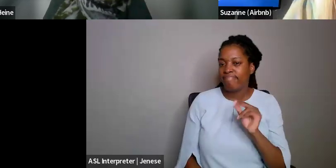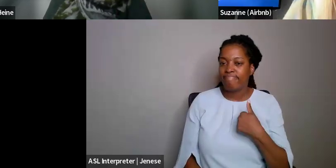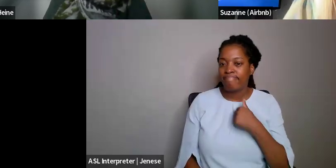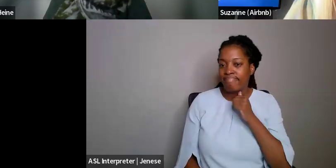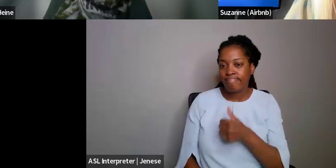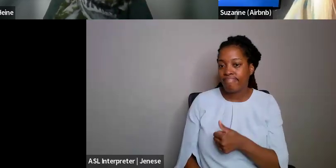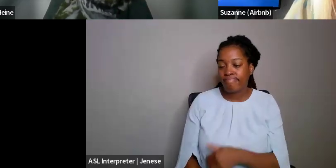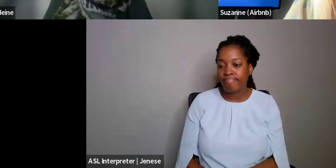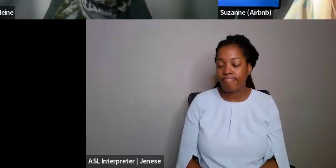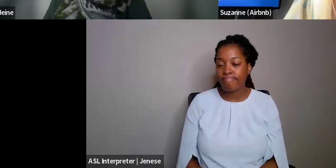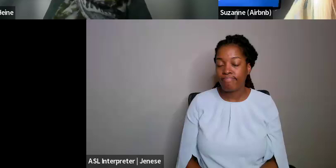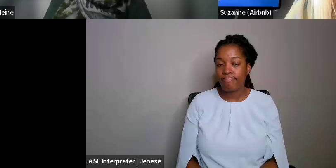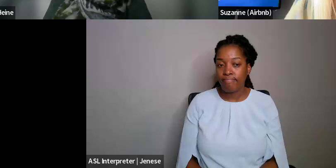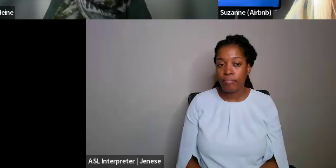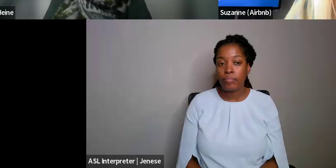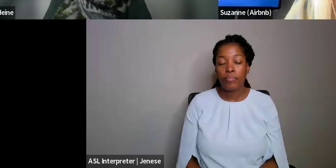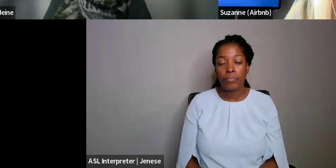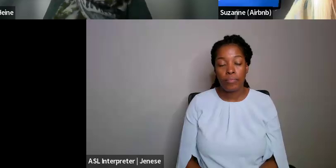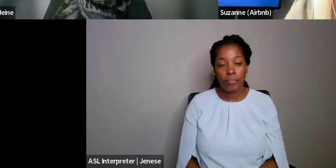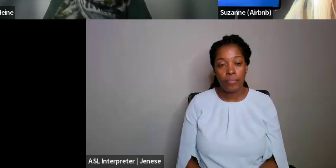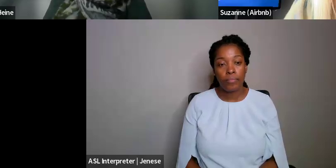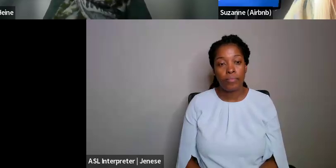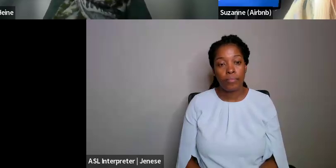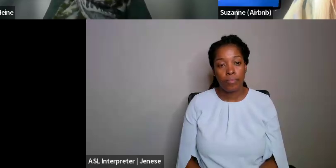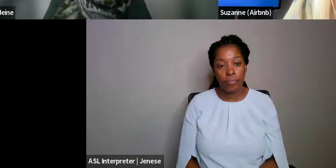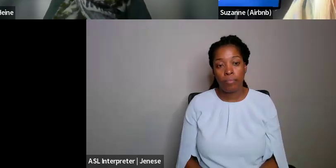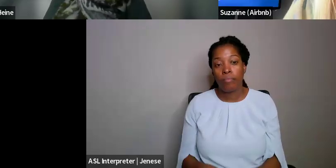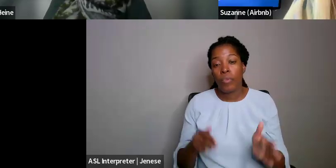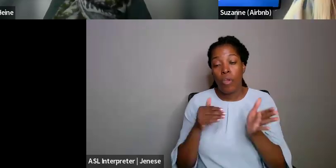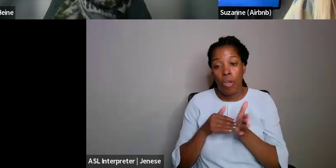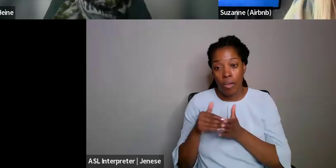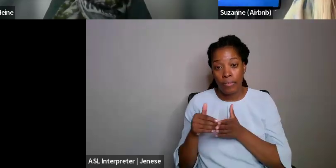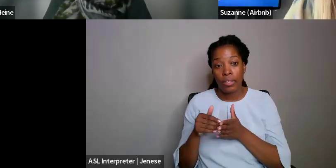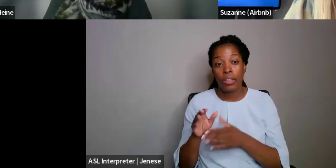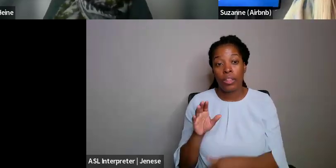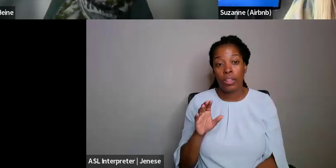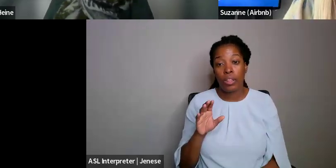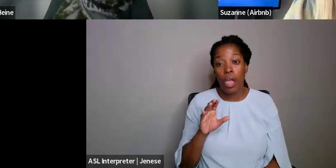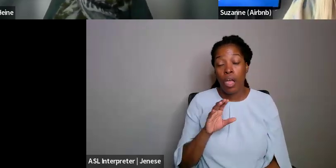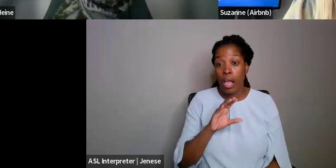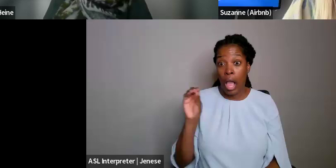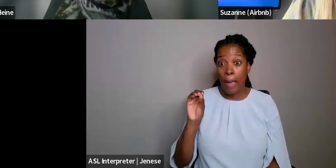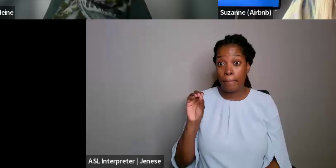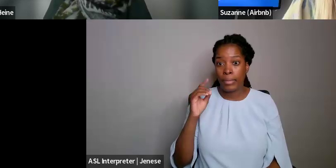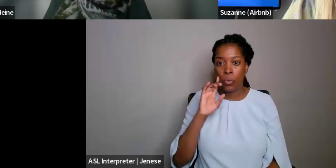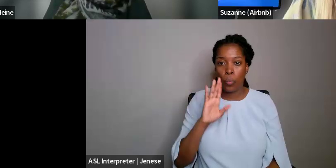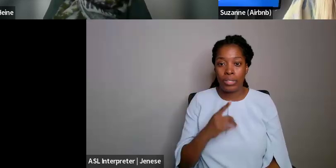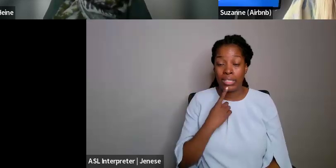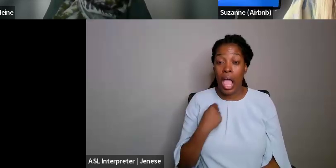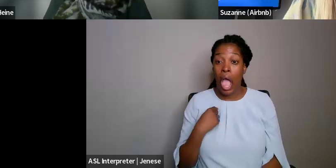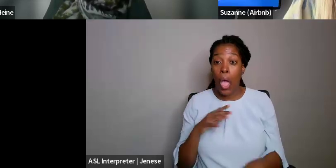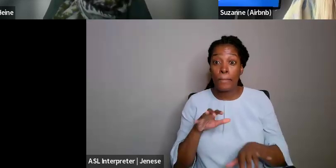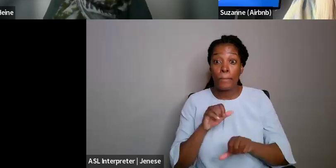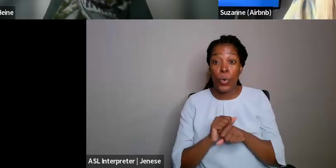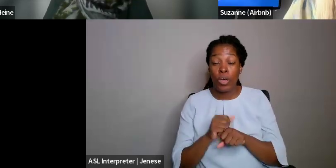know, at first, there are often companies that will book on behalf of colleagues, for example, and at first that made me